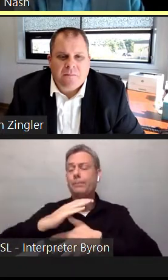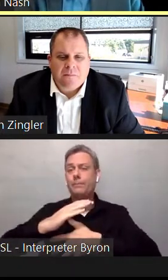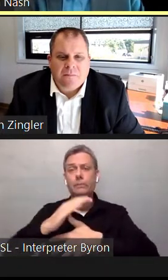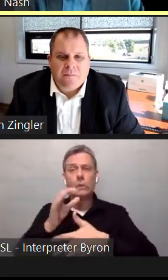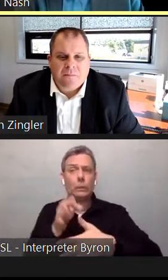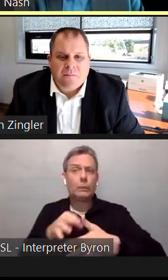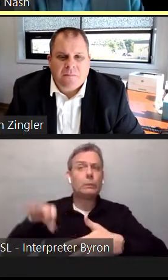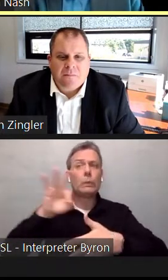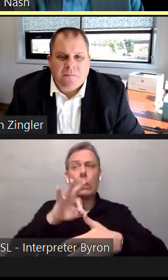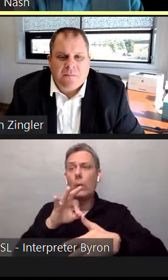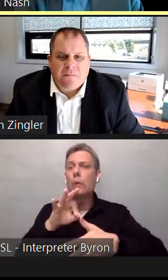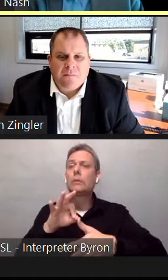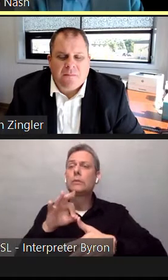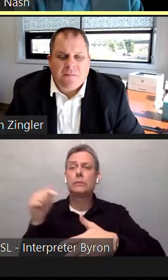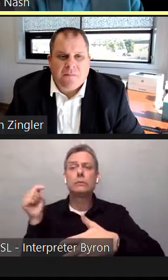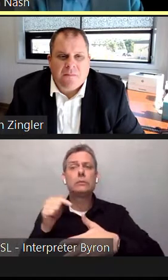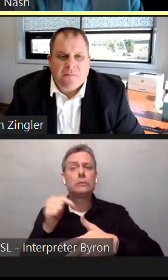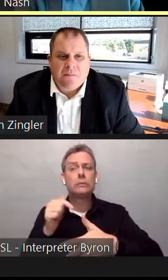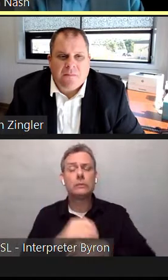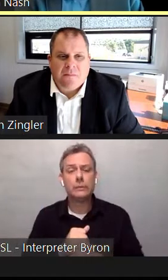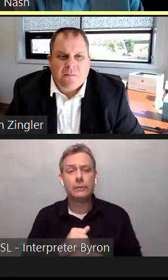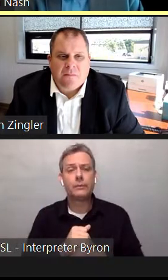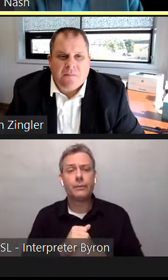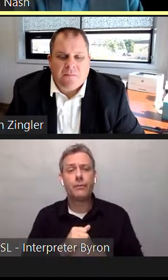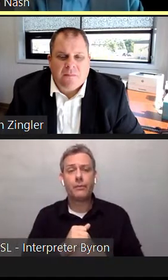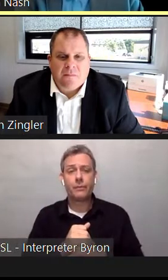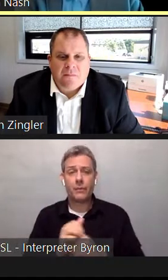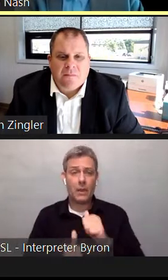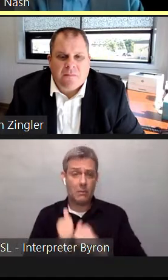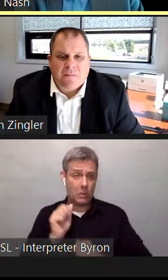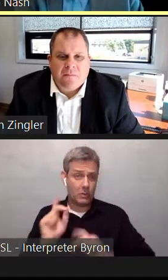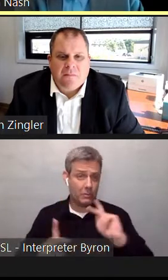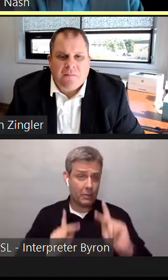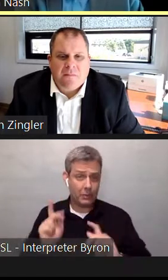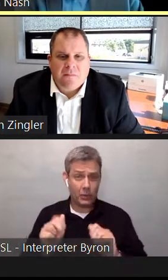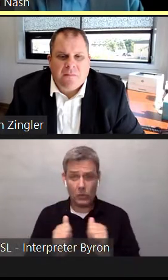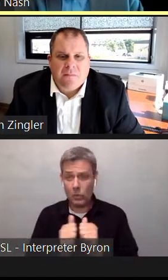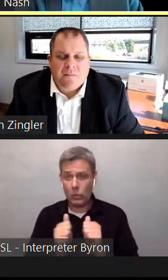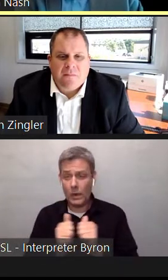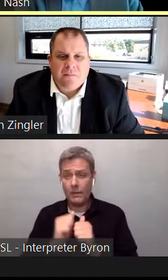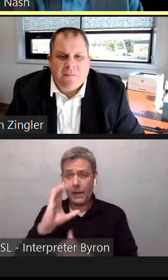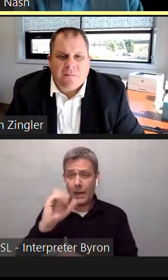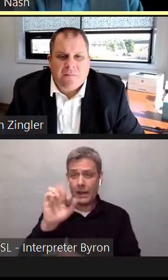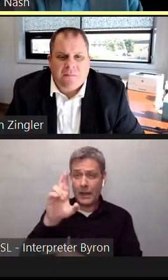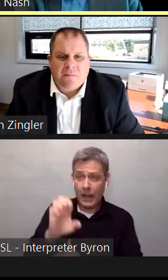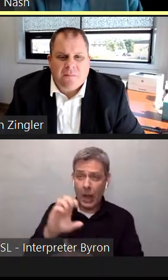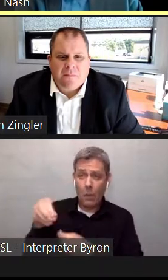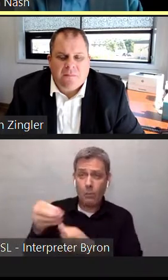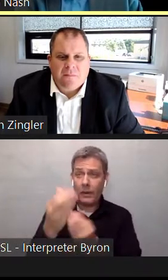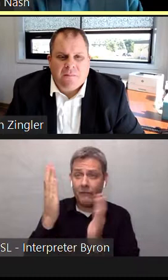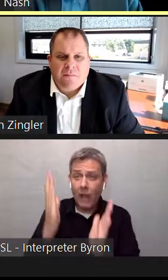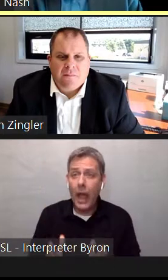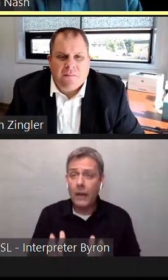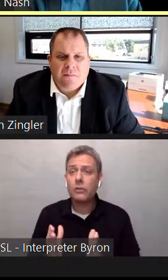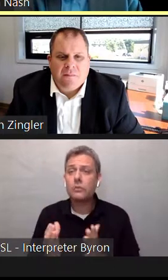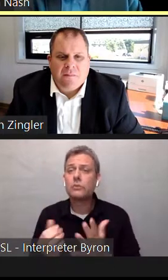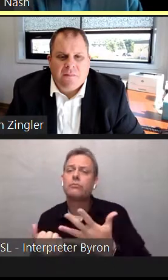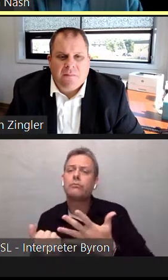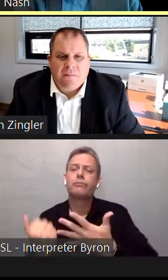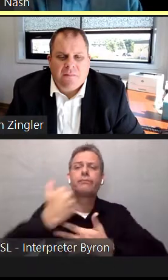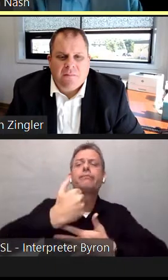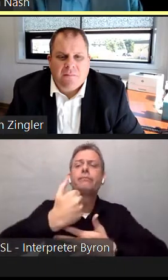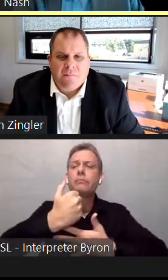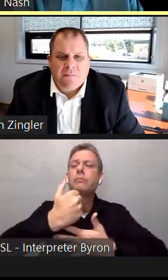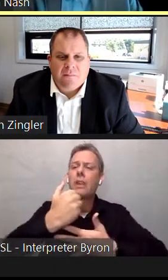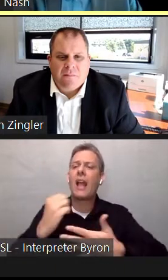was people in congregate settings and care providers were moved up the list after the initial